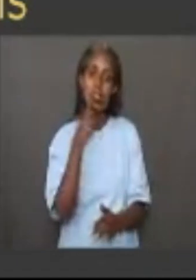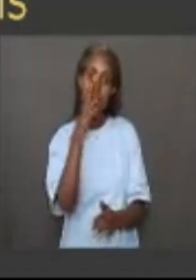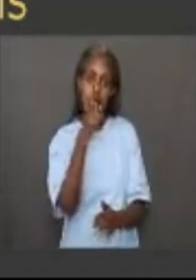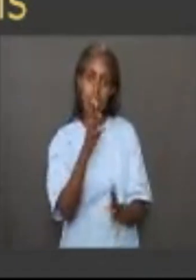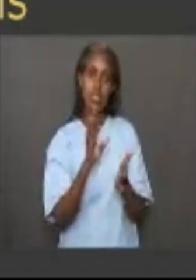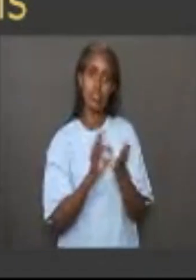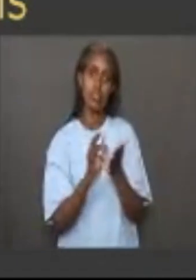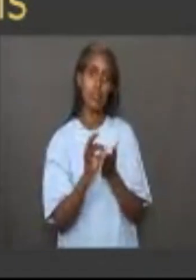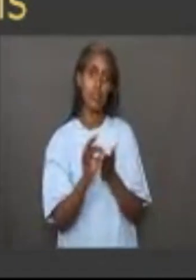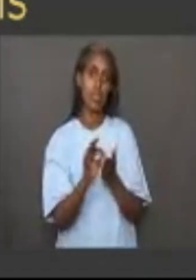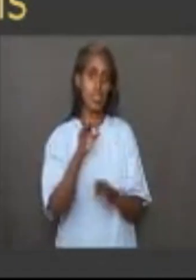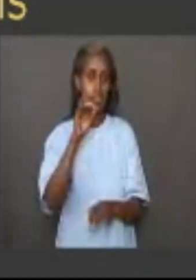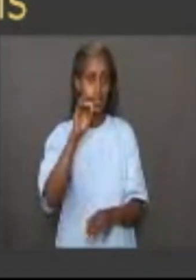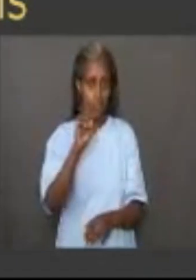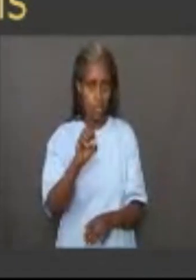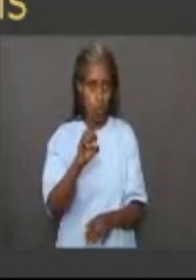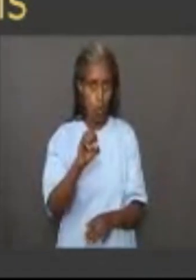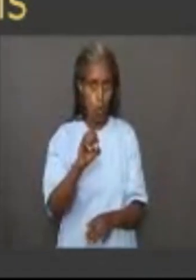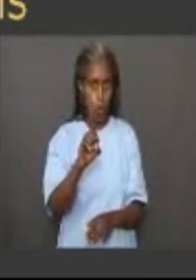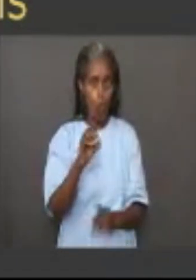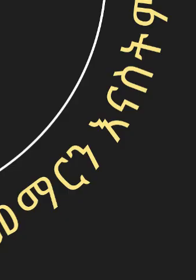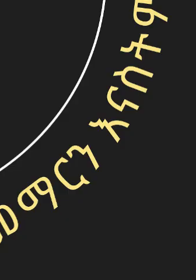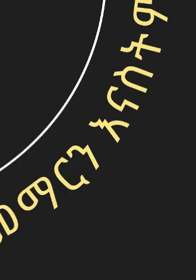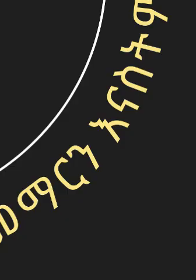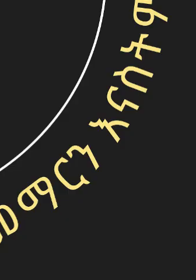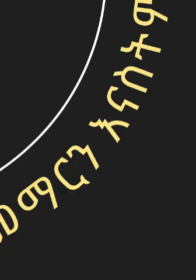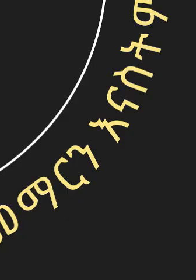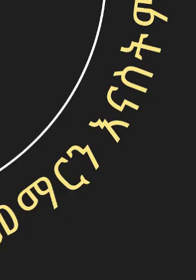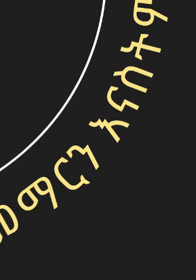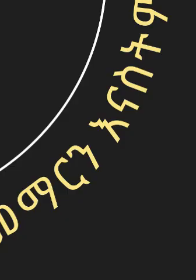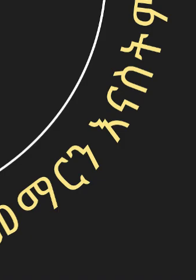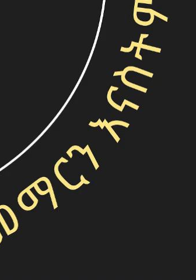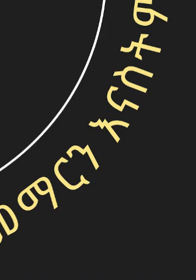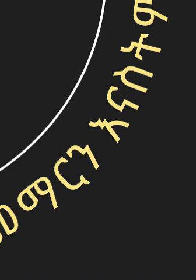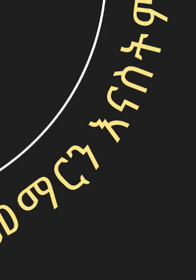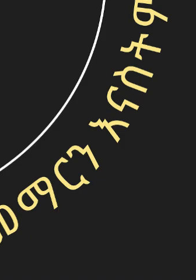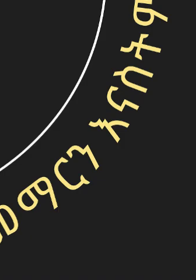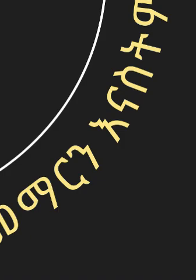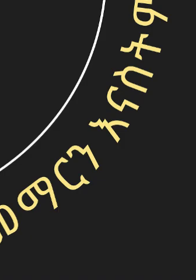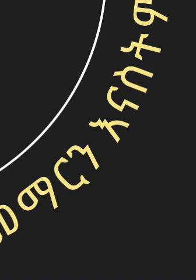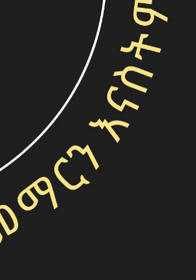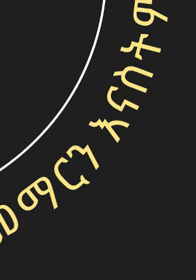number. 0 will equal 0.